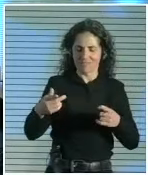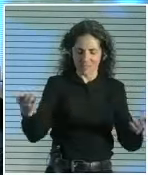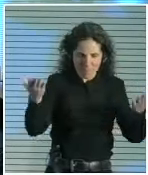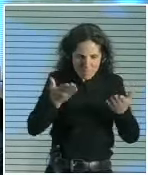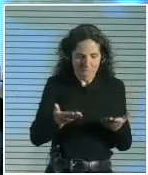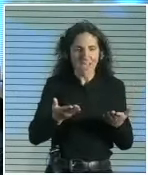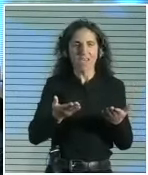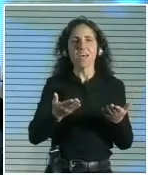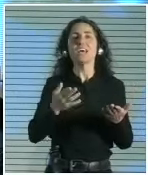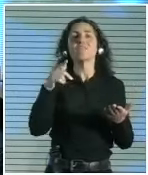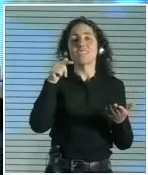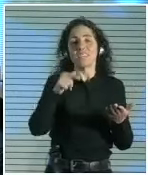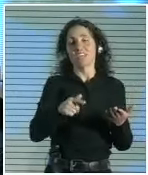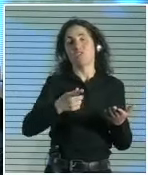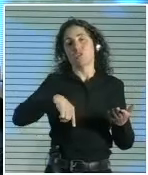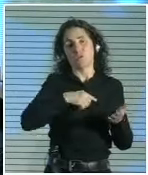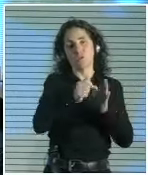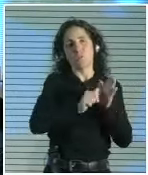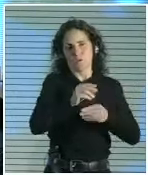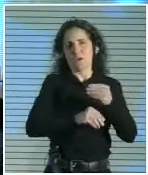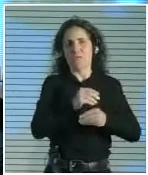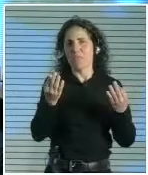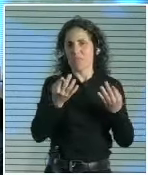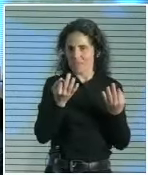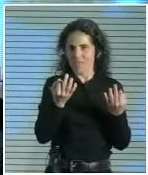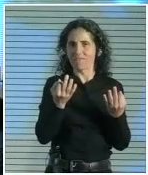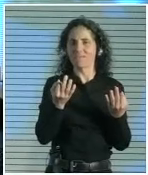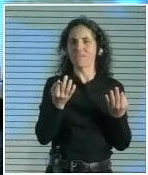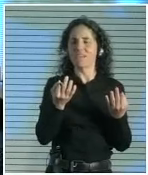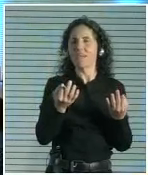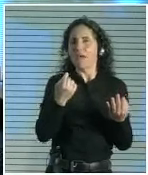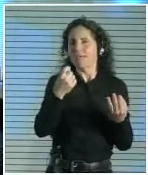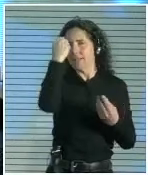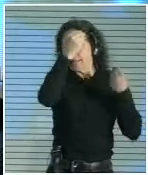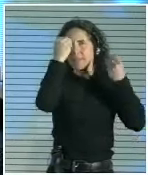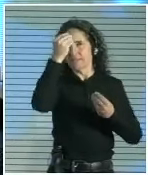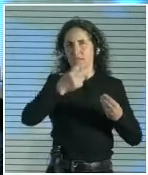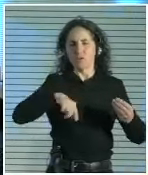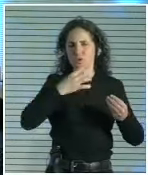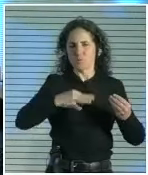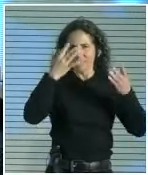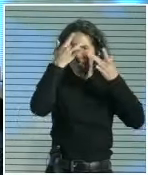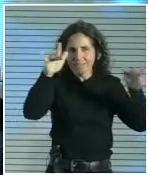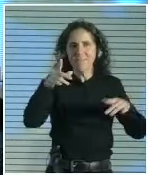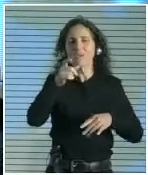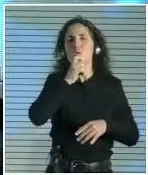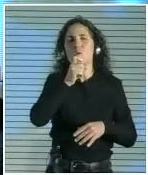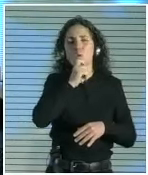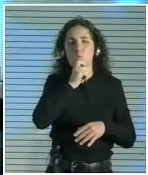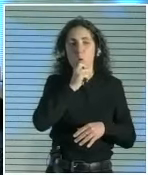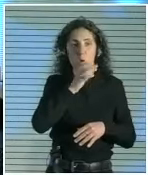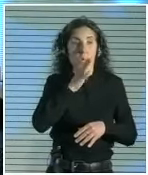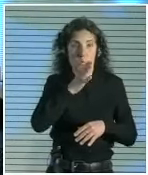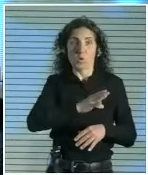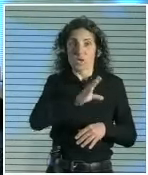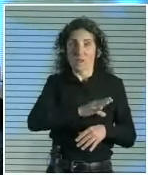also an industry issue, how can we create more awareness among travelers and look for the more sustainable options? We clearly need to tackle